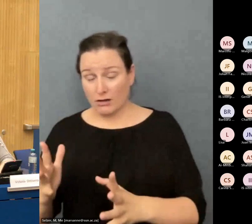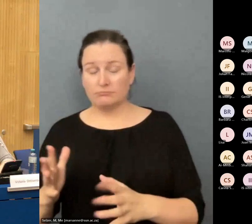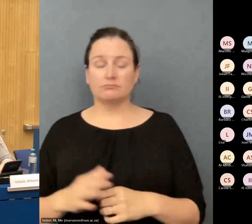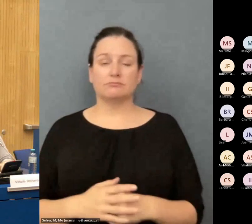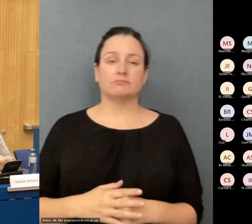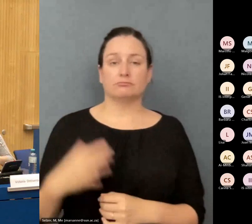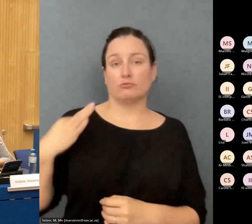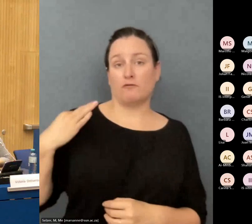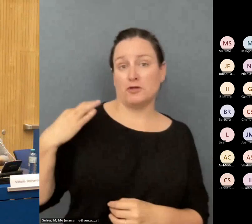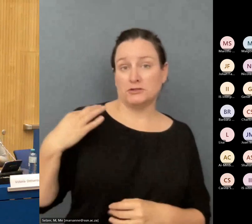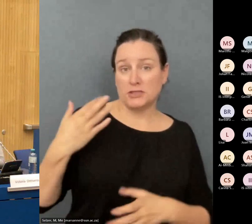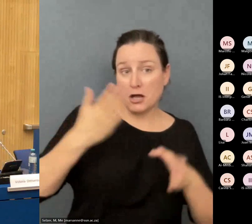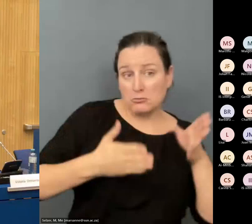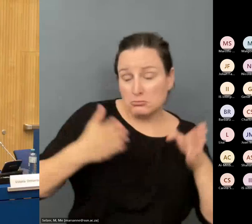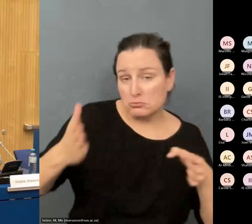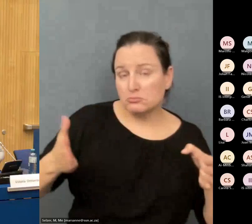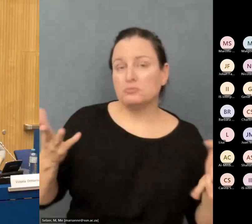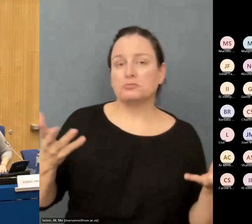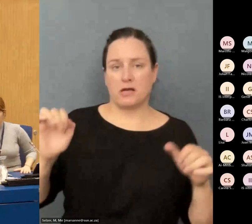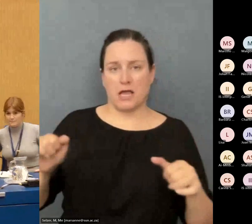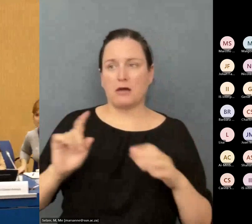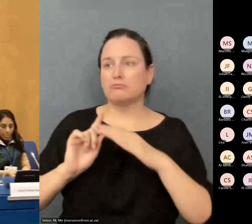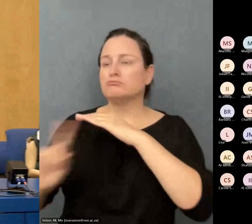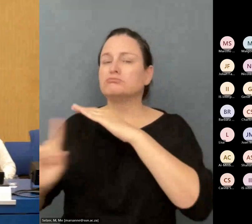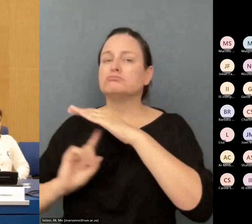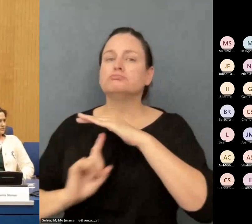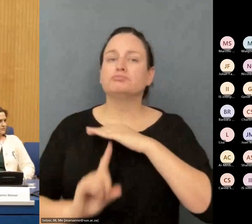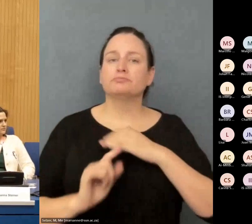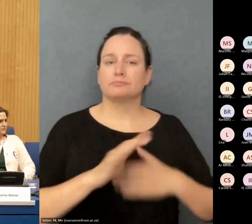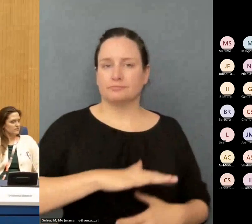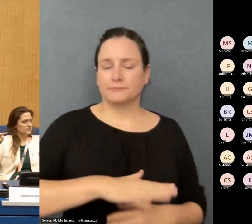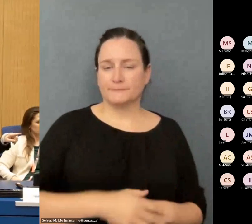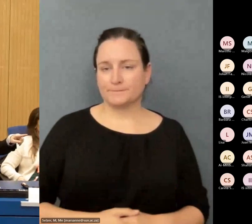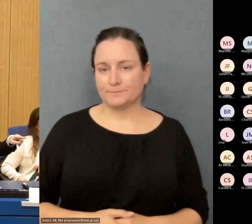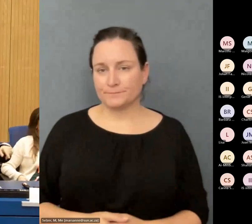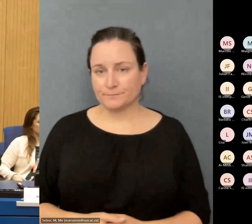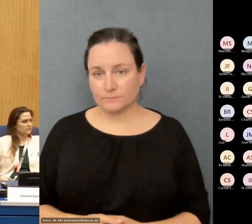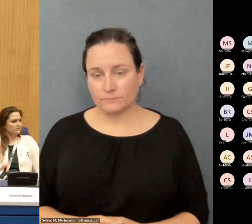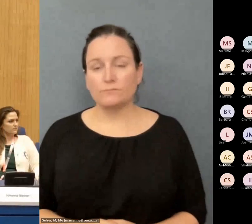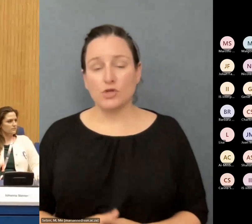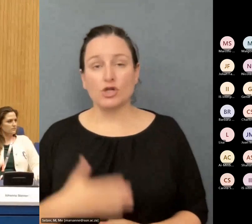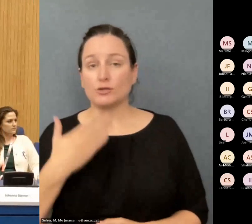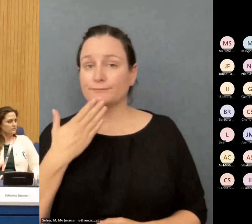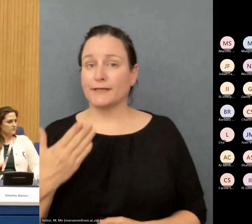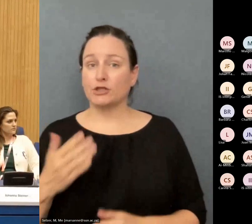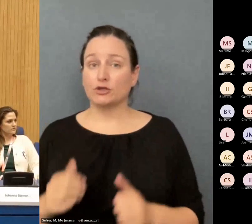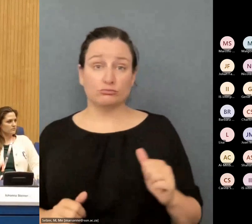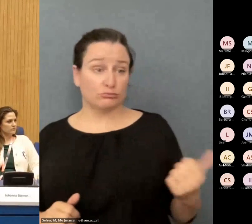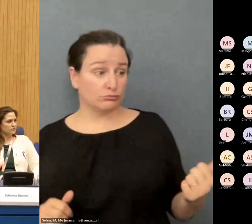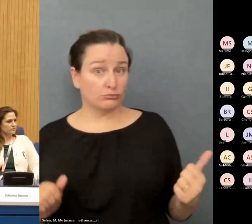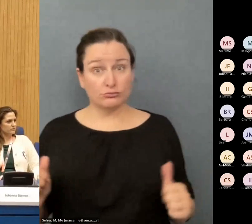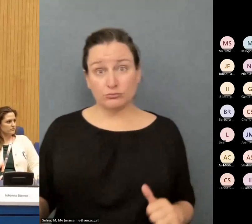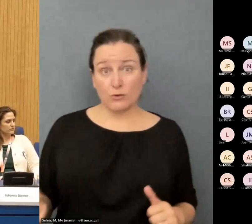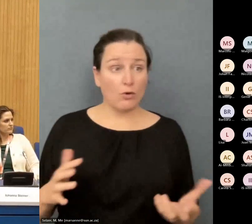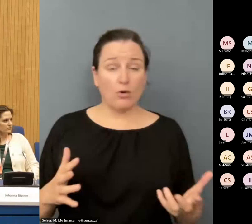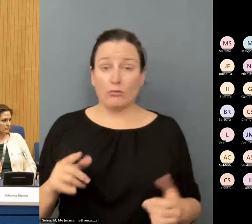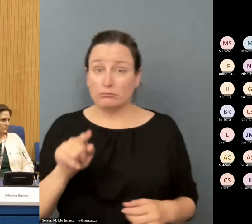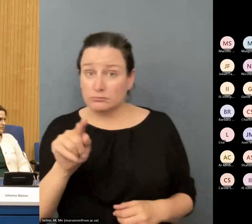So you so much for this and the lady on the side. Yes. Could you ask the questions, please?